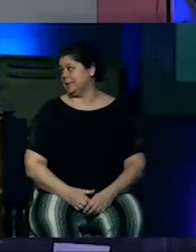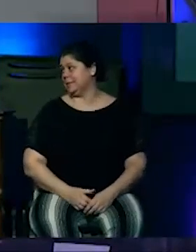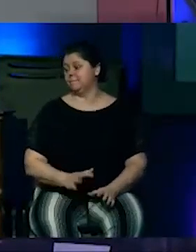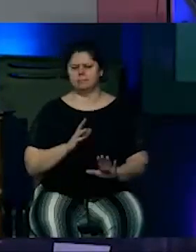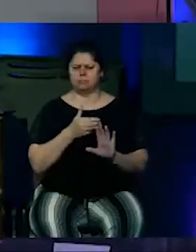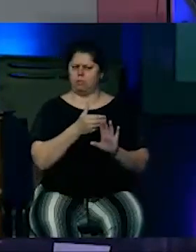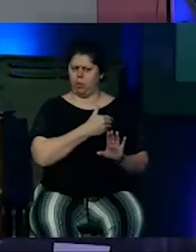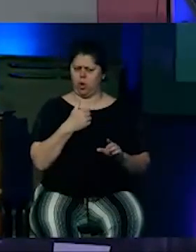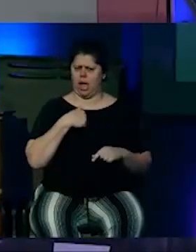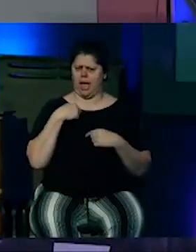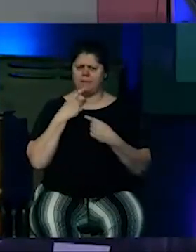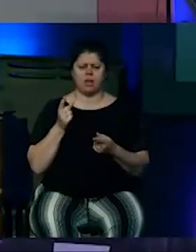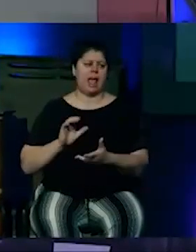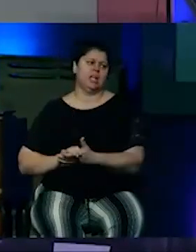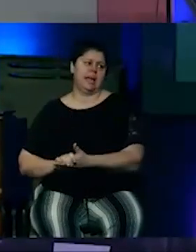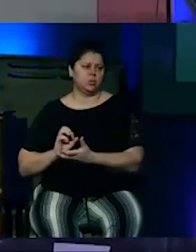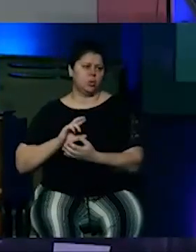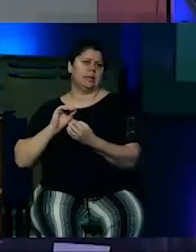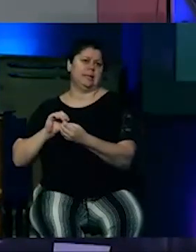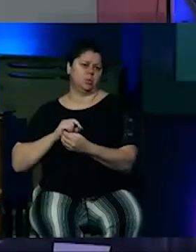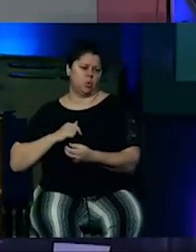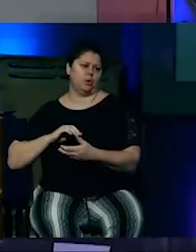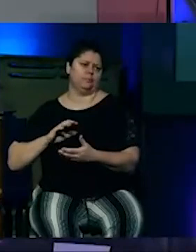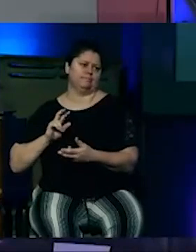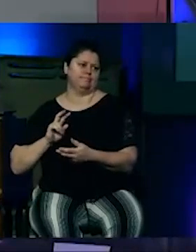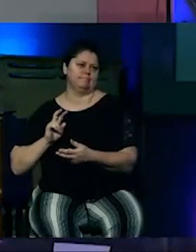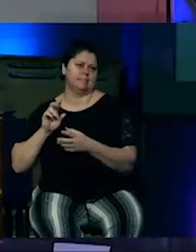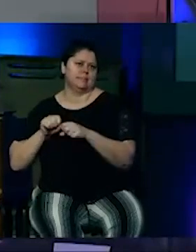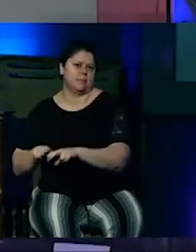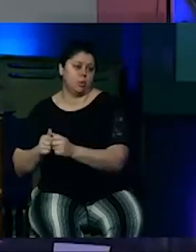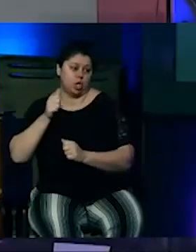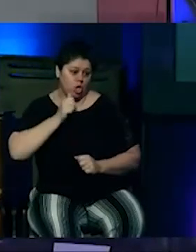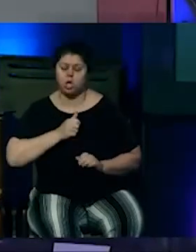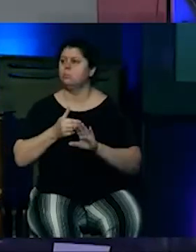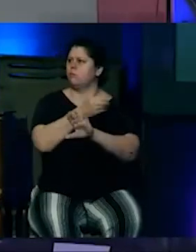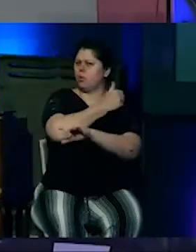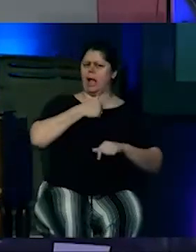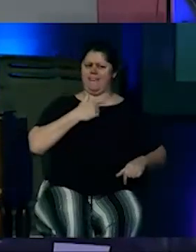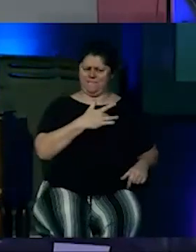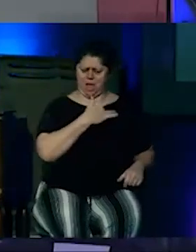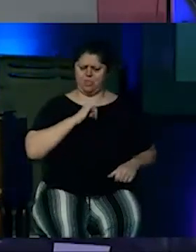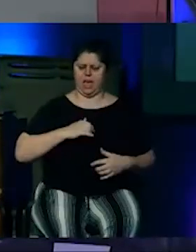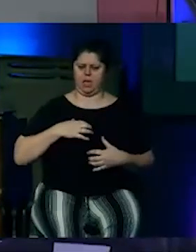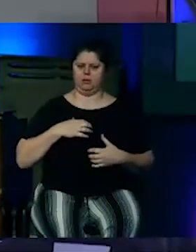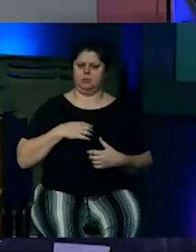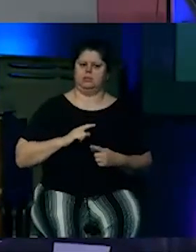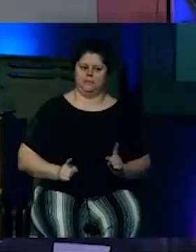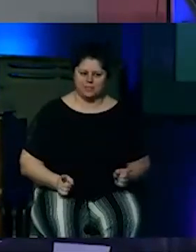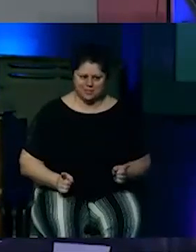Even before I ever held hands or kissed or had sex with a girl, like, I felt that. I